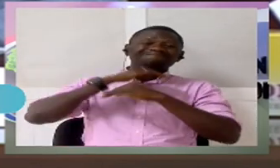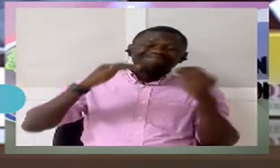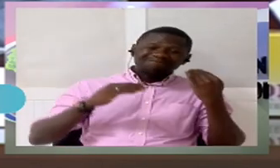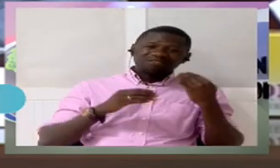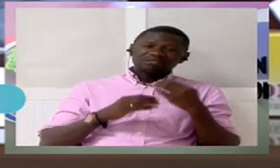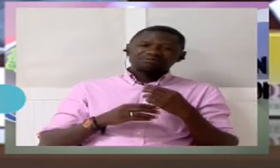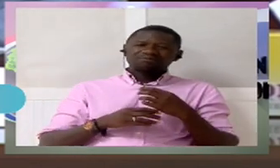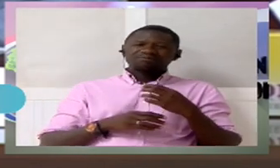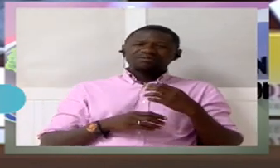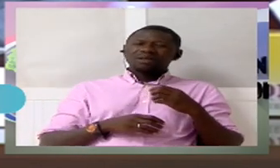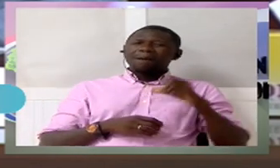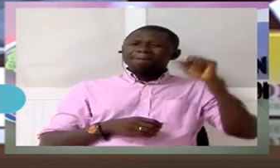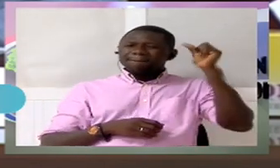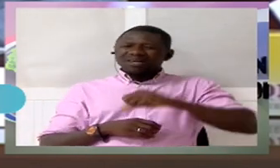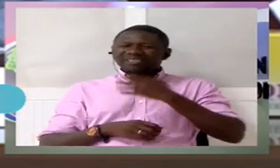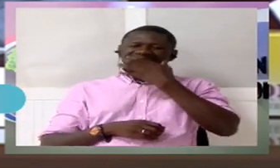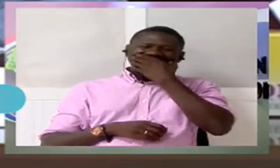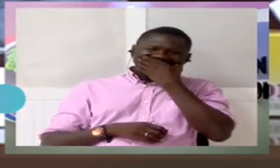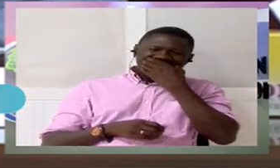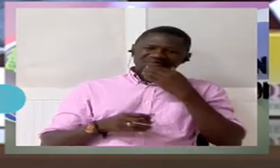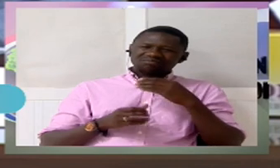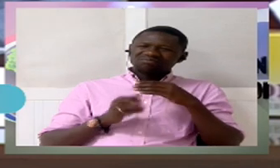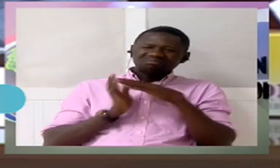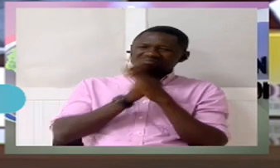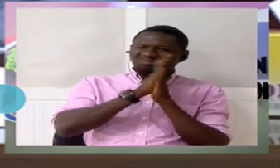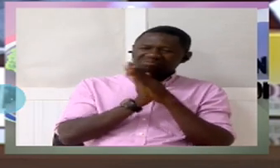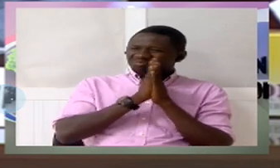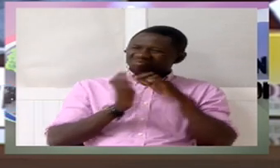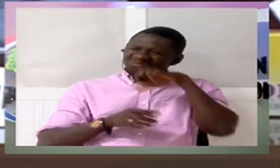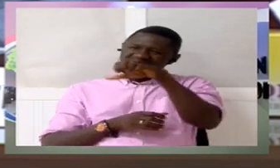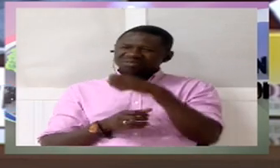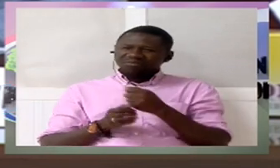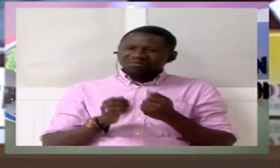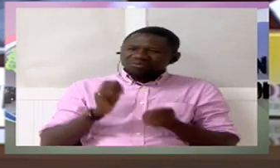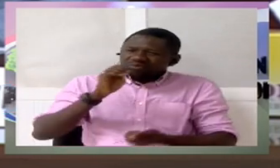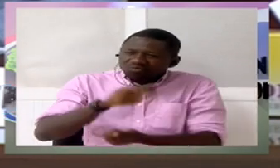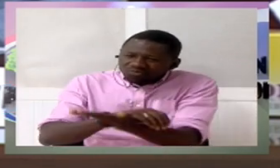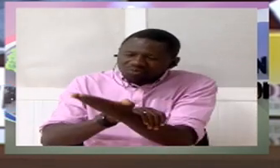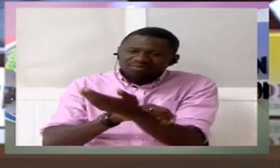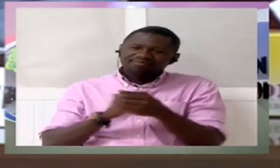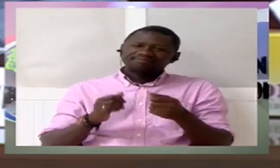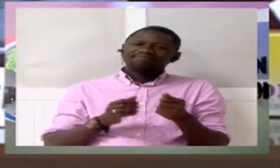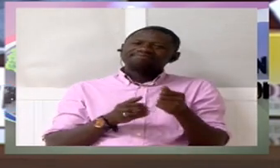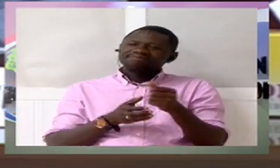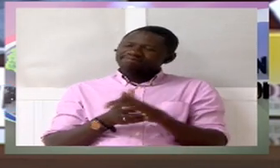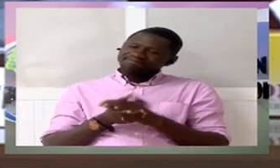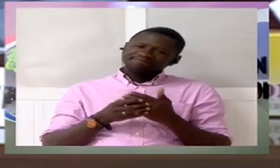hadumo. Betrayal. Ka bomokoro. Bribery. Aninkamo